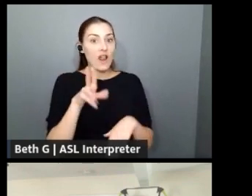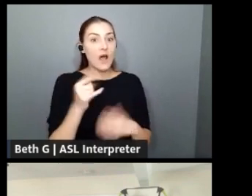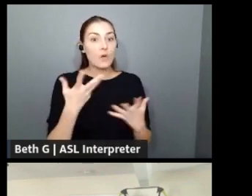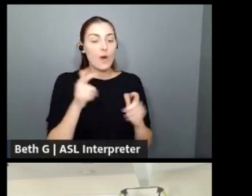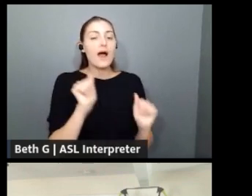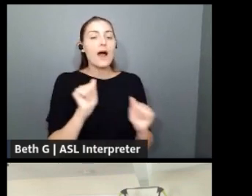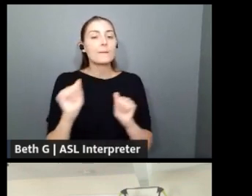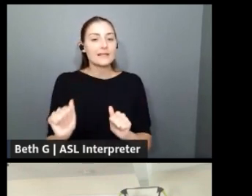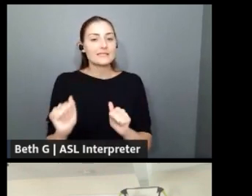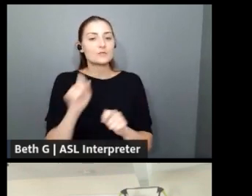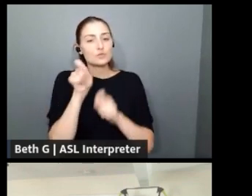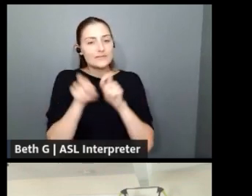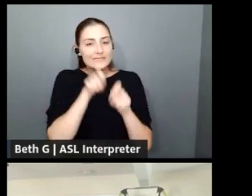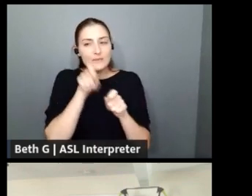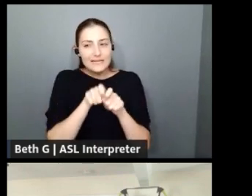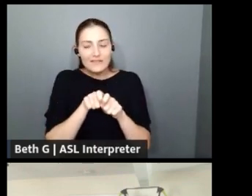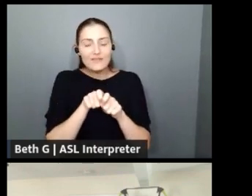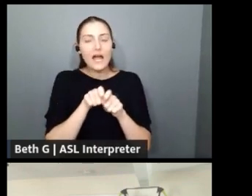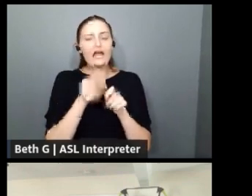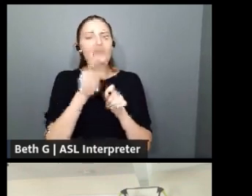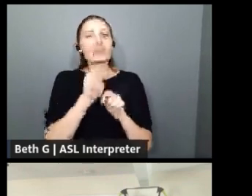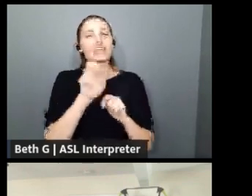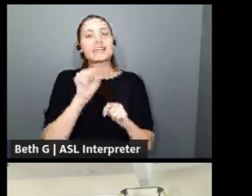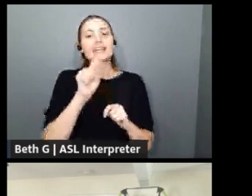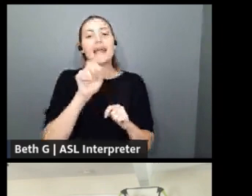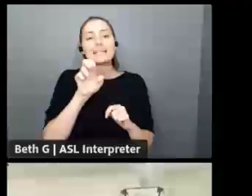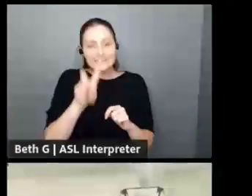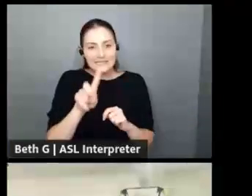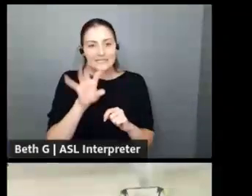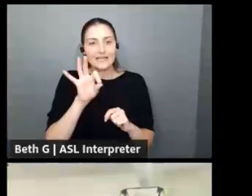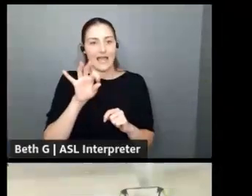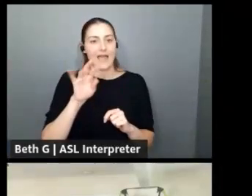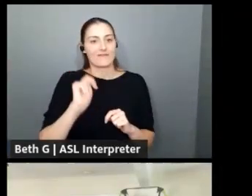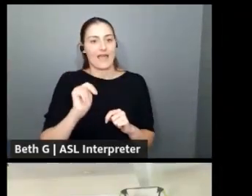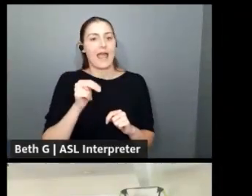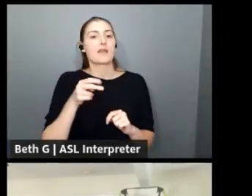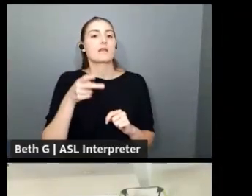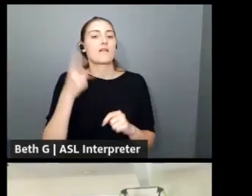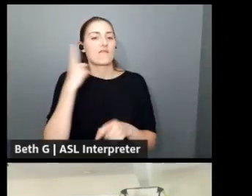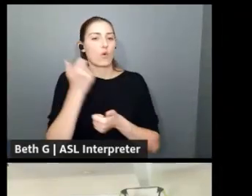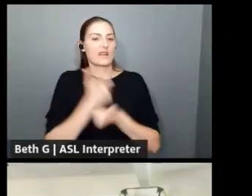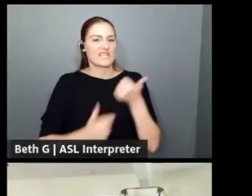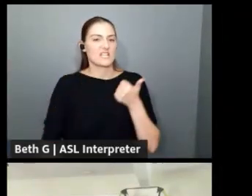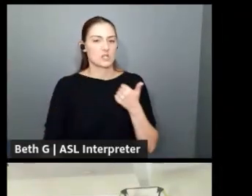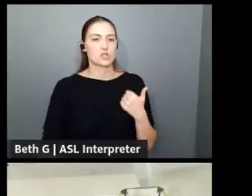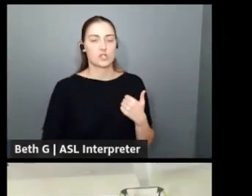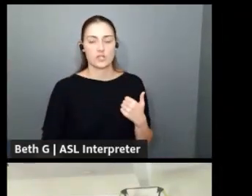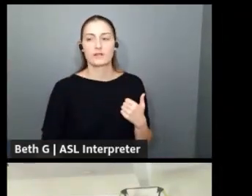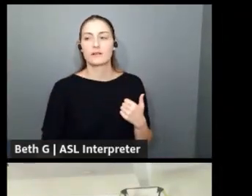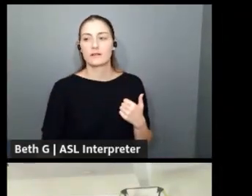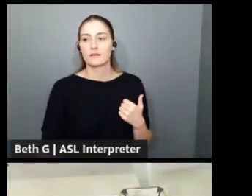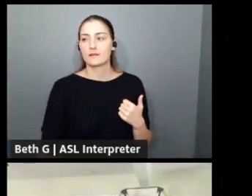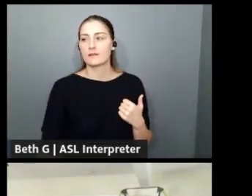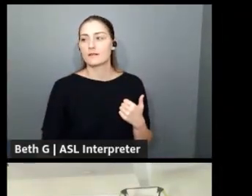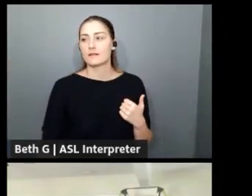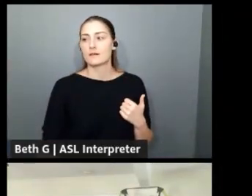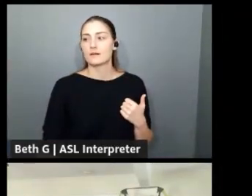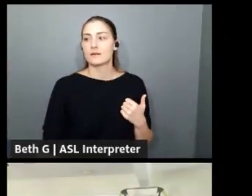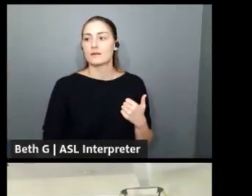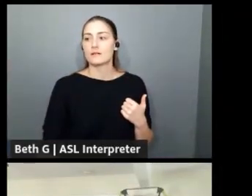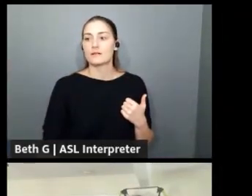specify nested FN for each. So in this case, we have 2 FN for eaches, so one within the